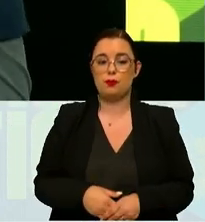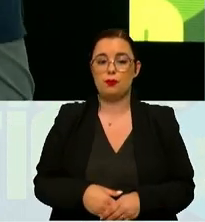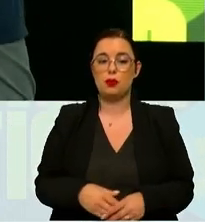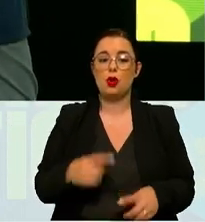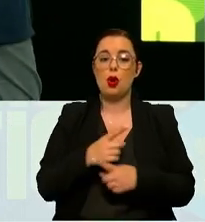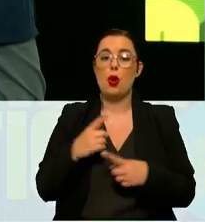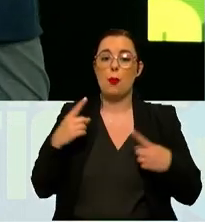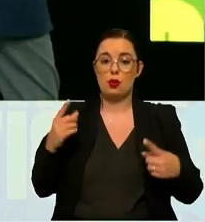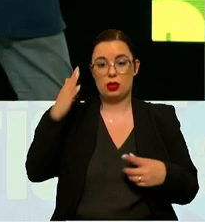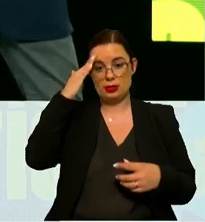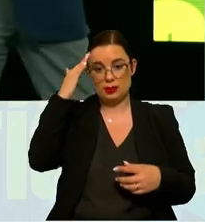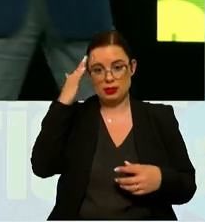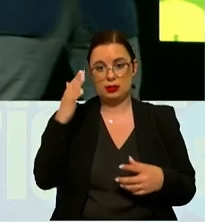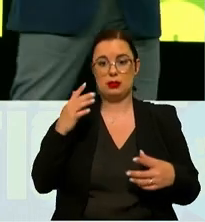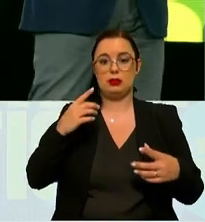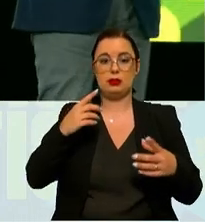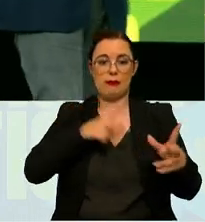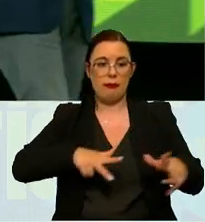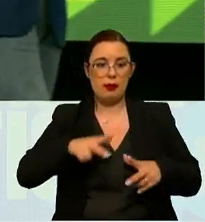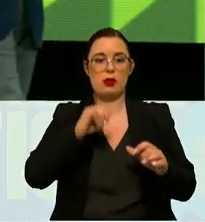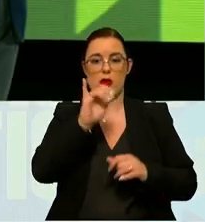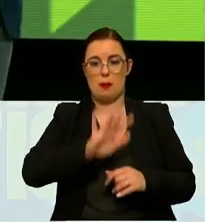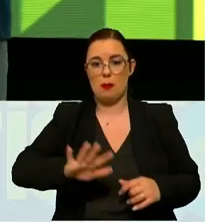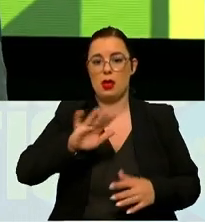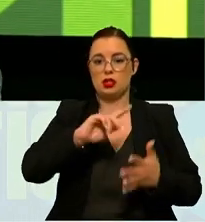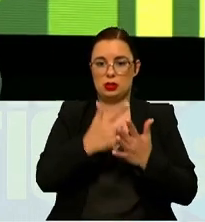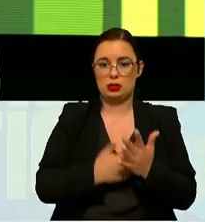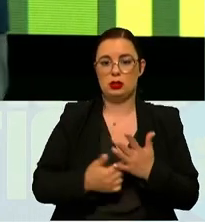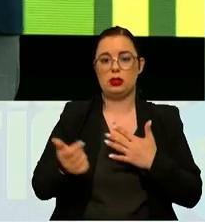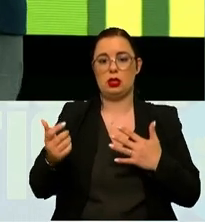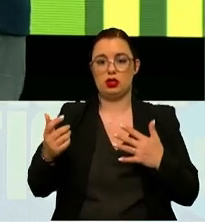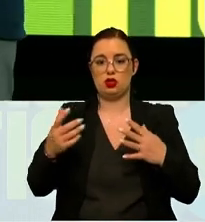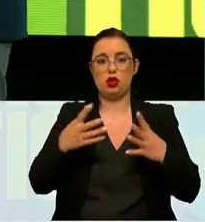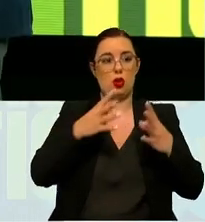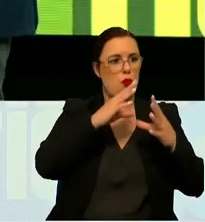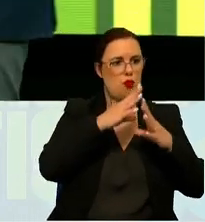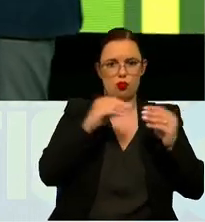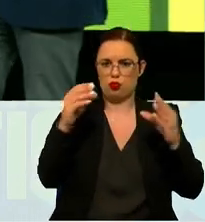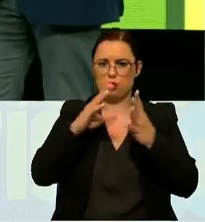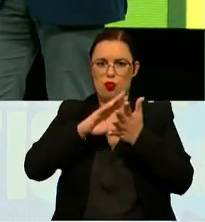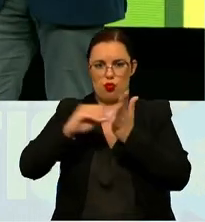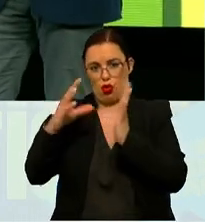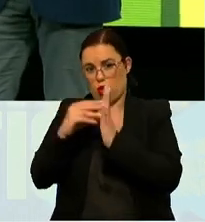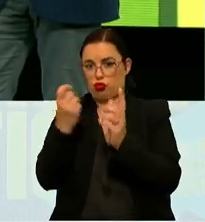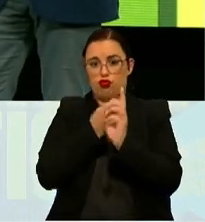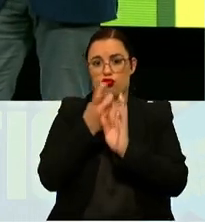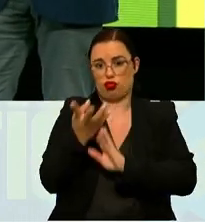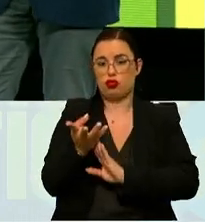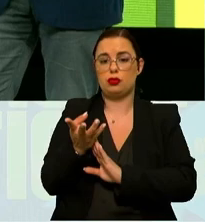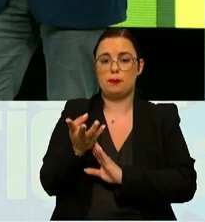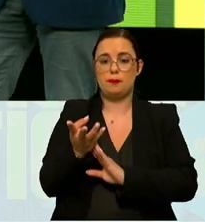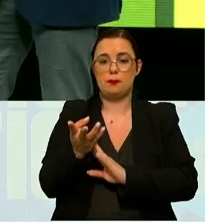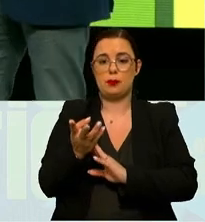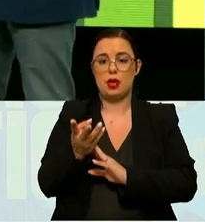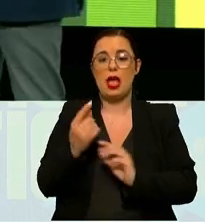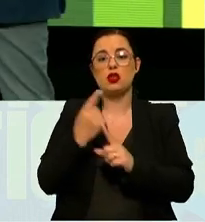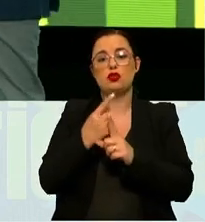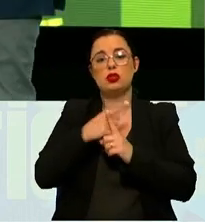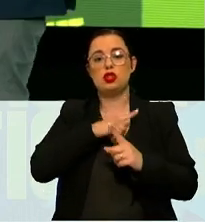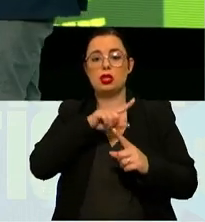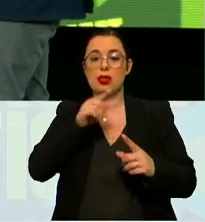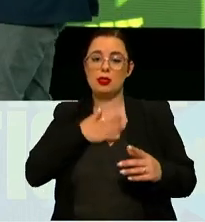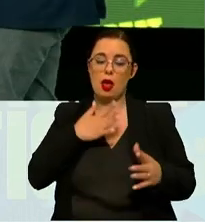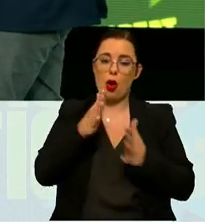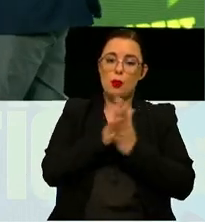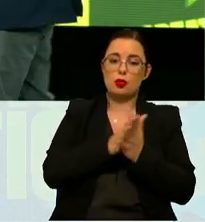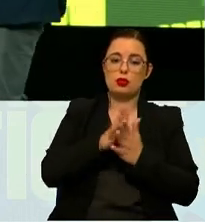these same capabilities to relate video, images, text, and train these massive models with massive amounts of data is what have given us now the chance to